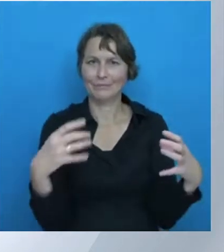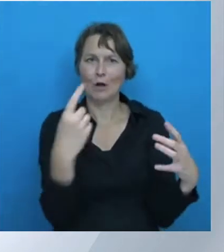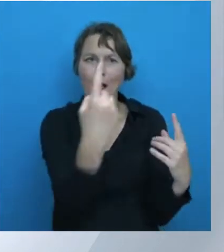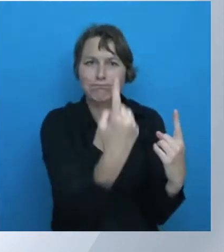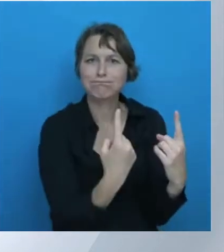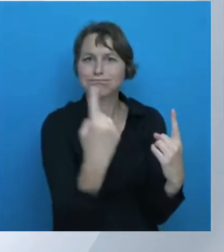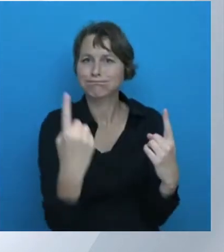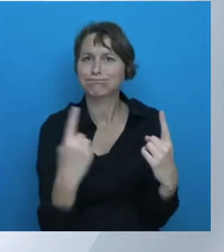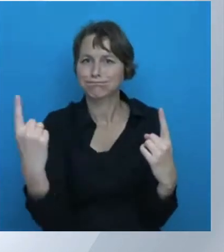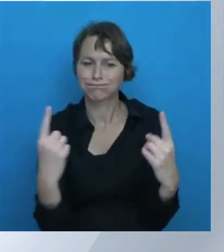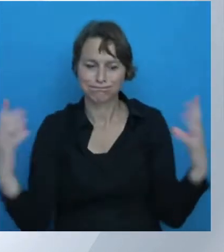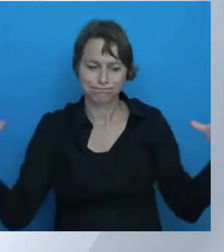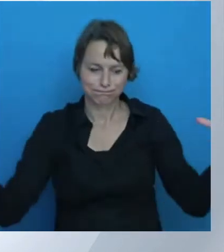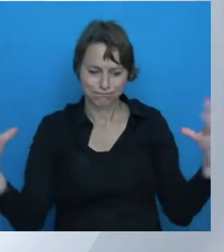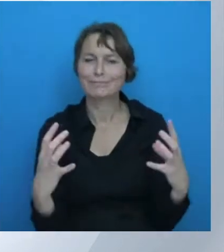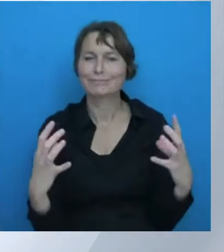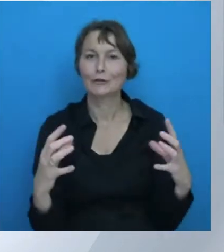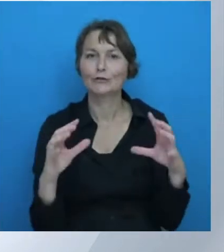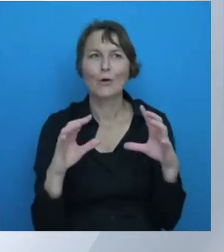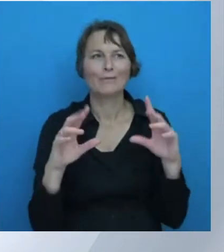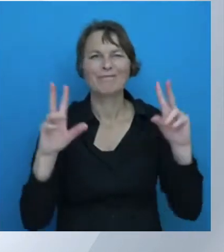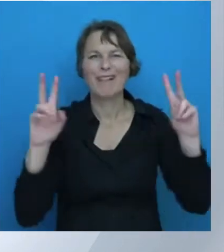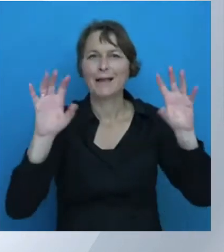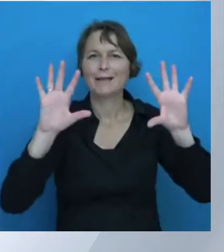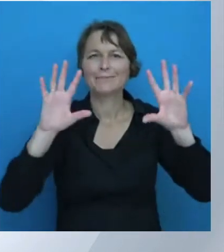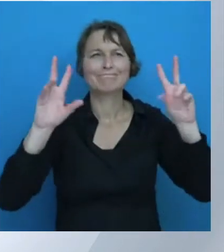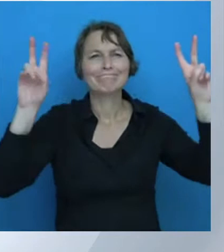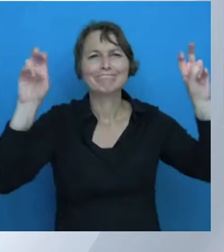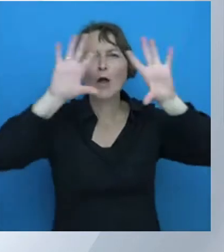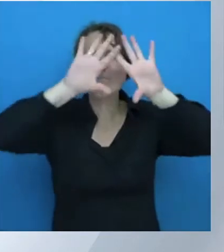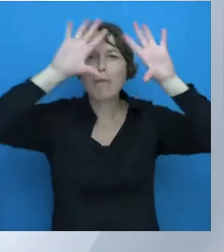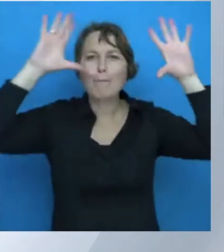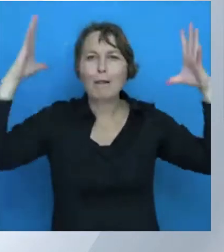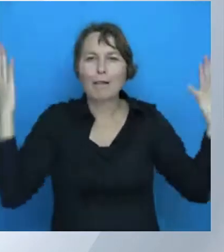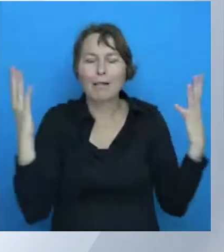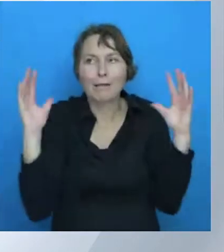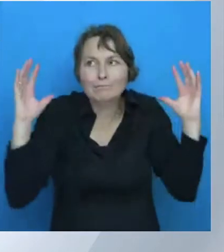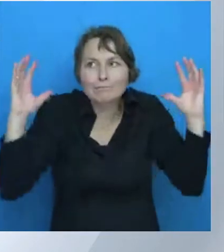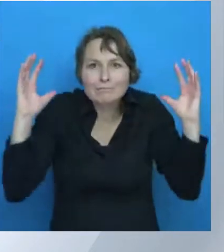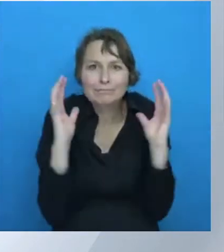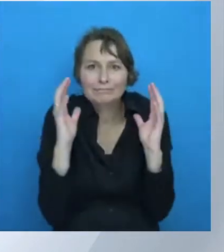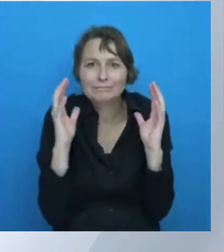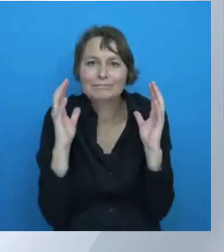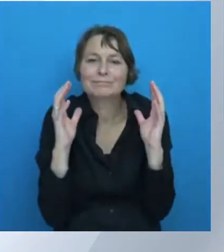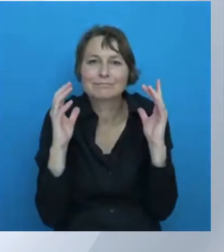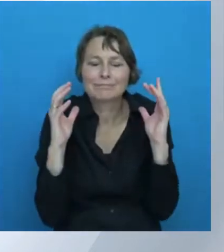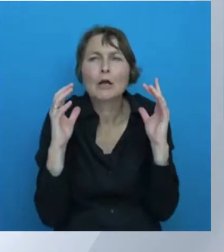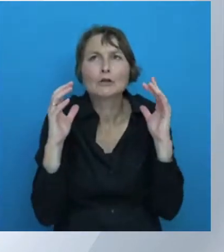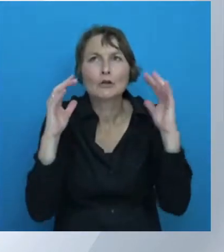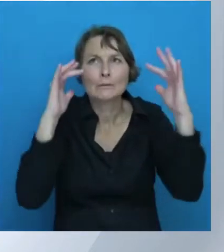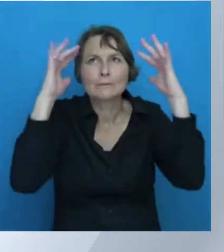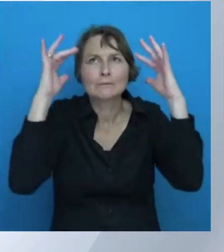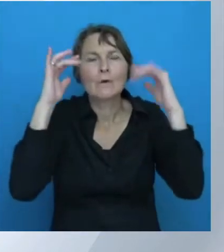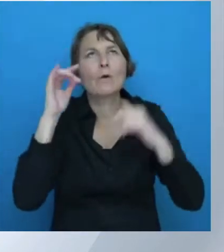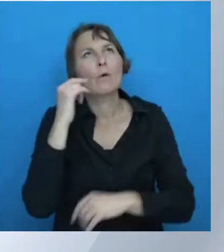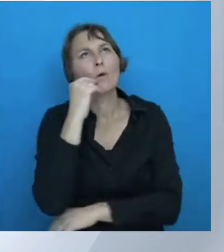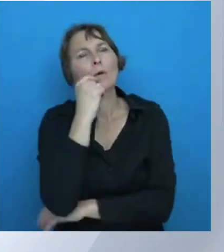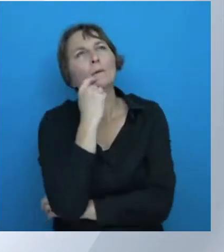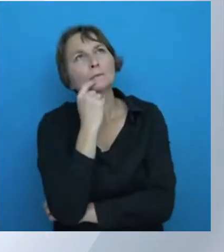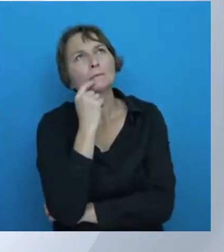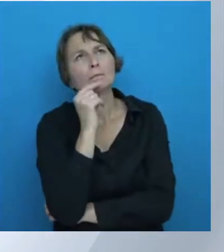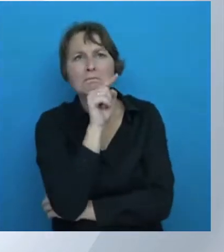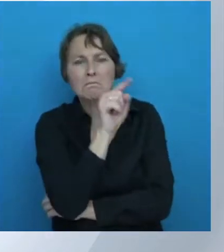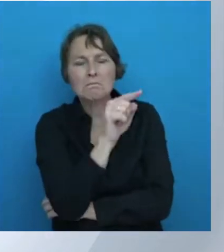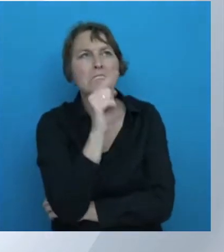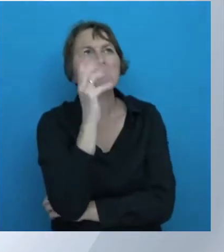bubble is because you actually physically have to create that mindset of, I understand what people are experiencing. You can see here,